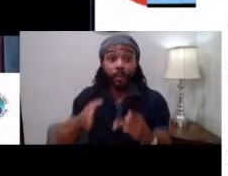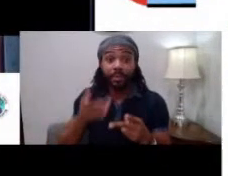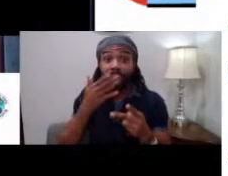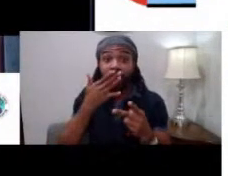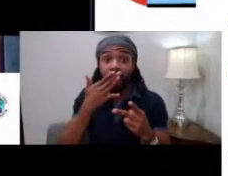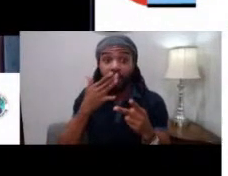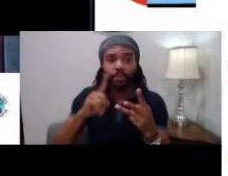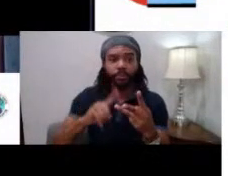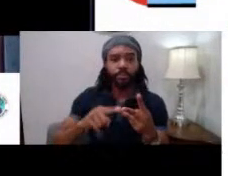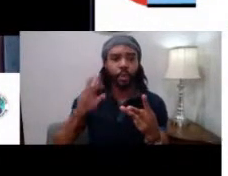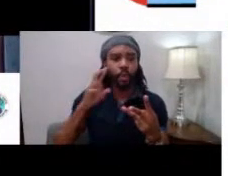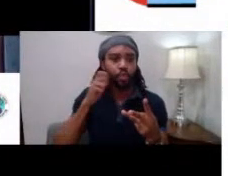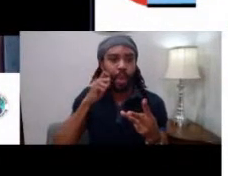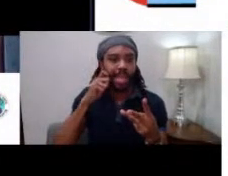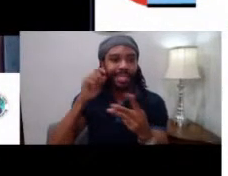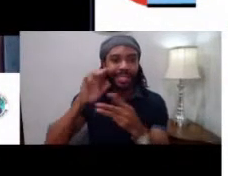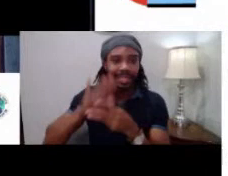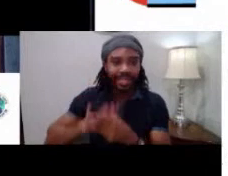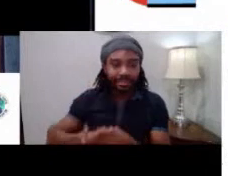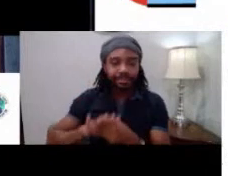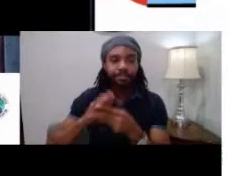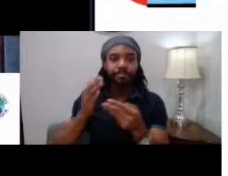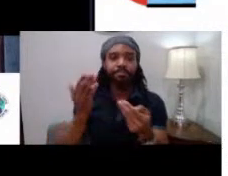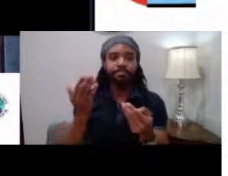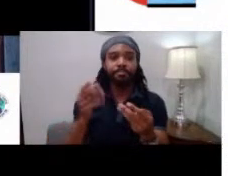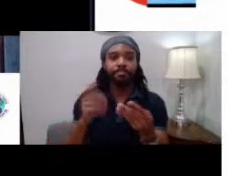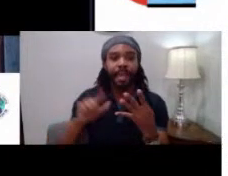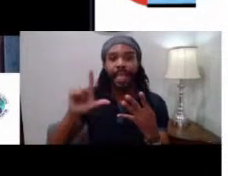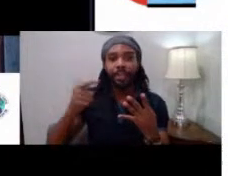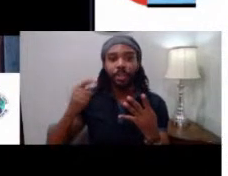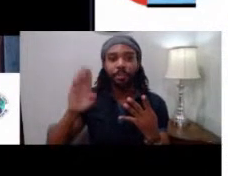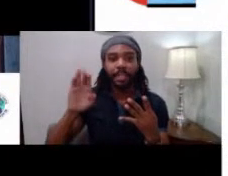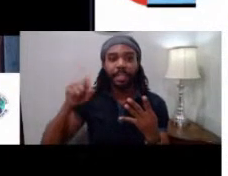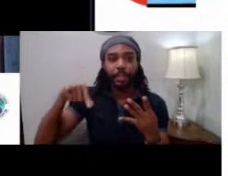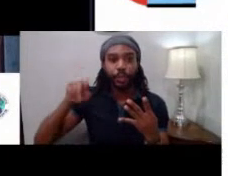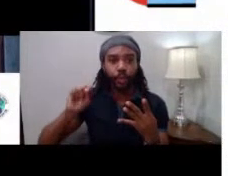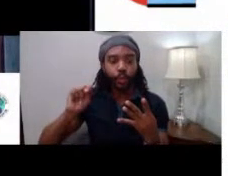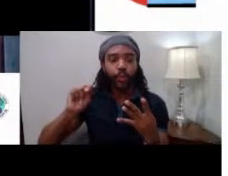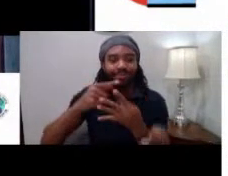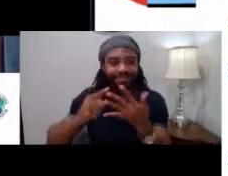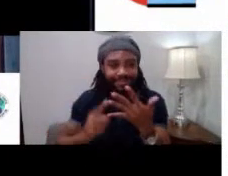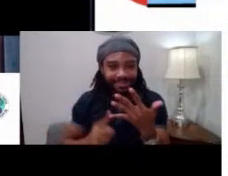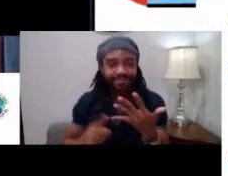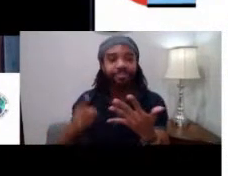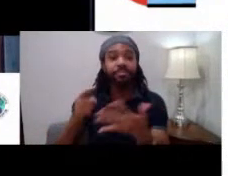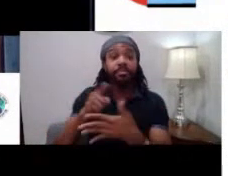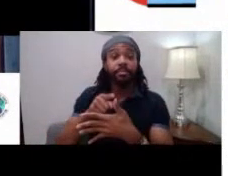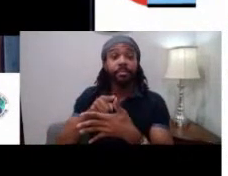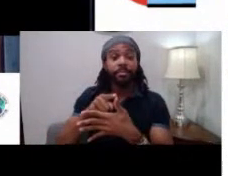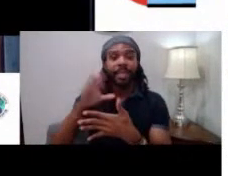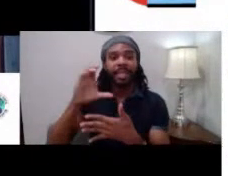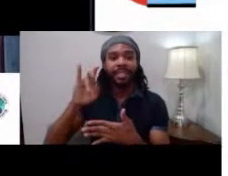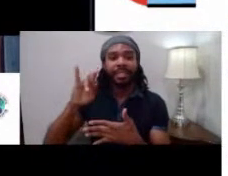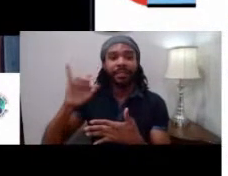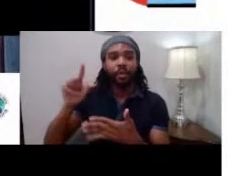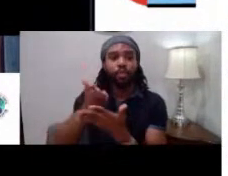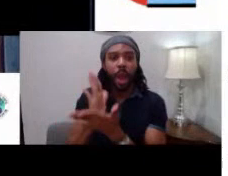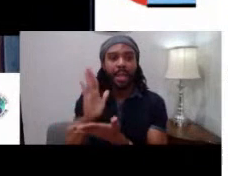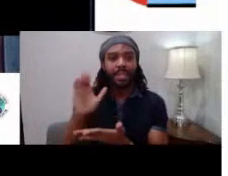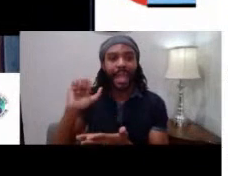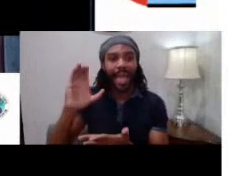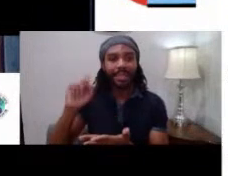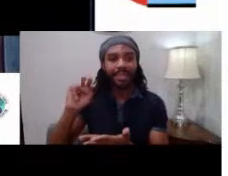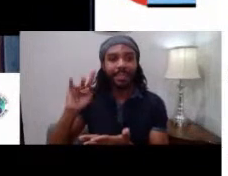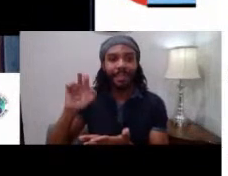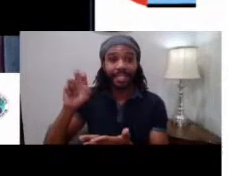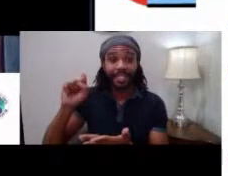or LGBTQ issues, or have themes related to civil rights and activism. Dozens of even children's